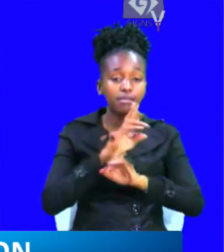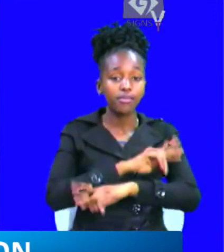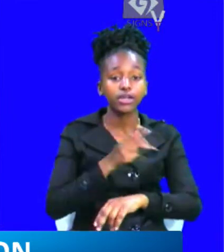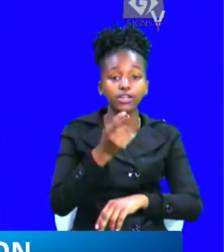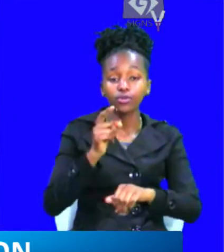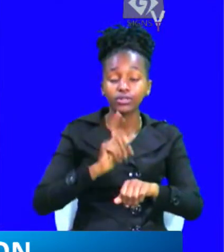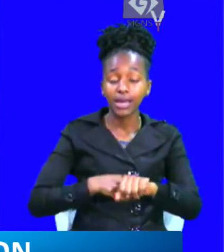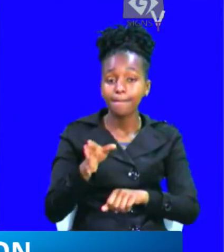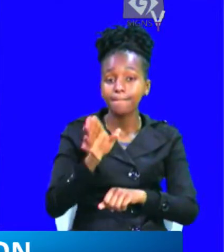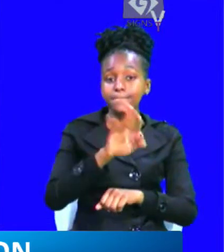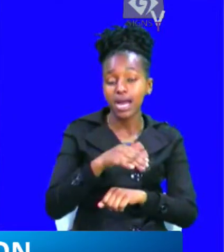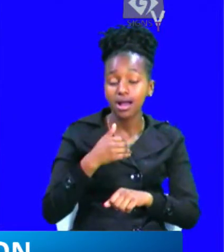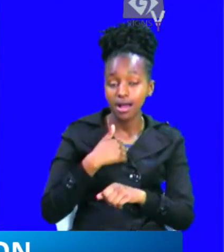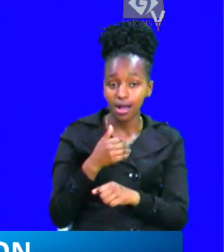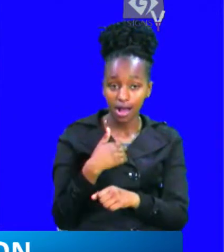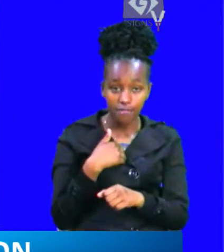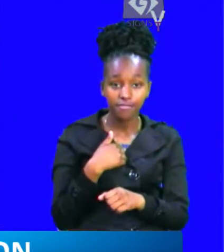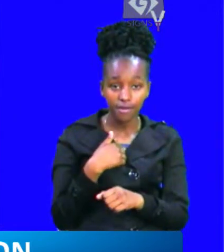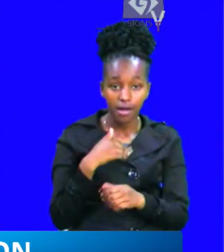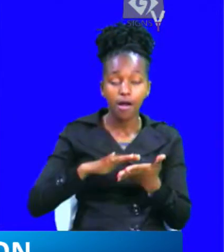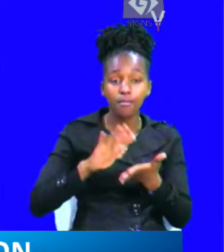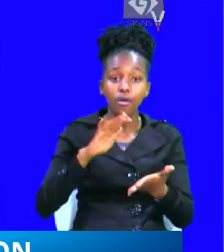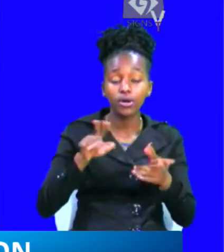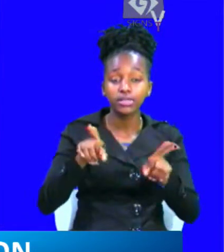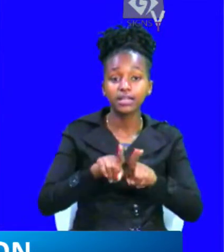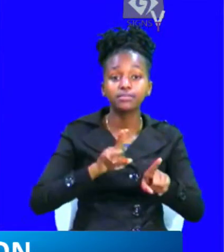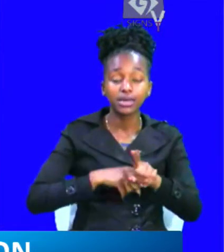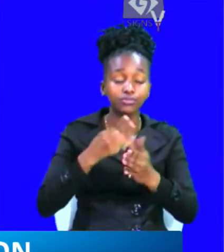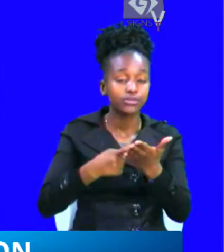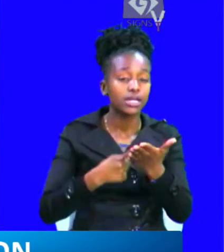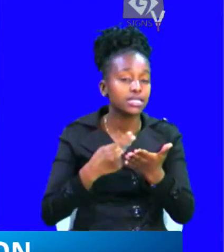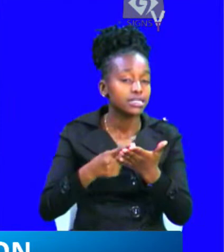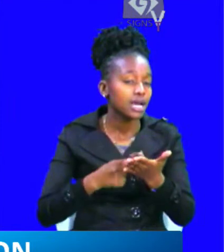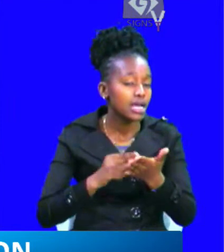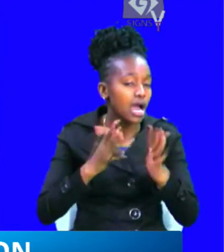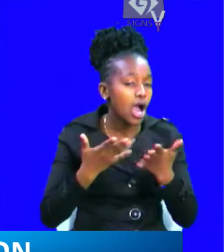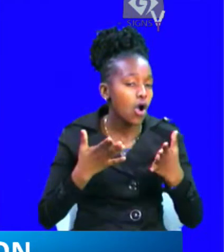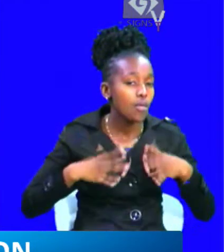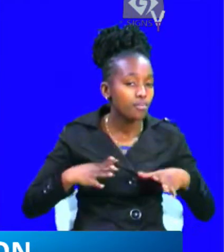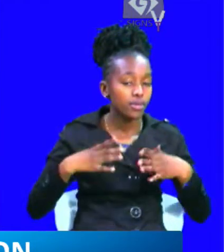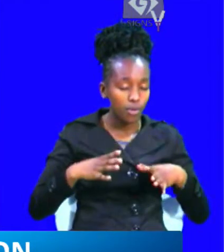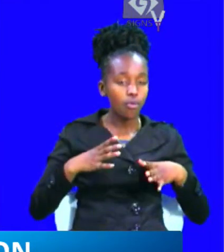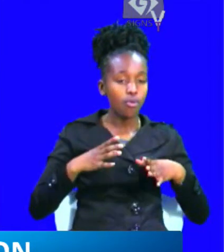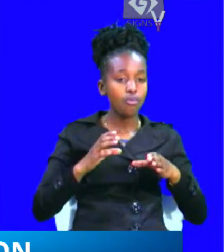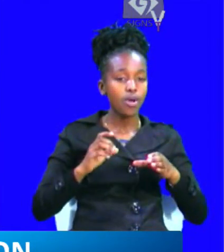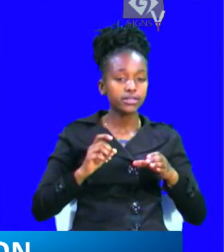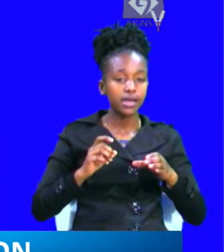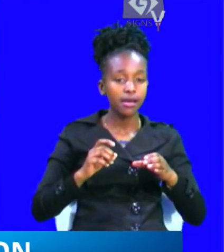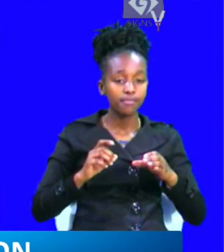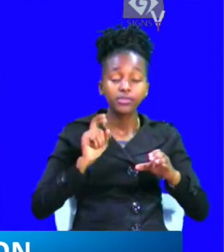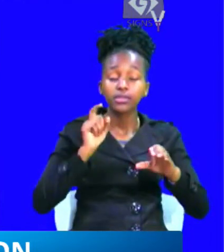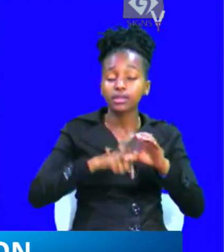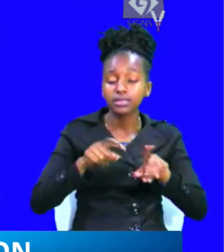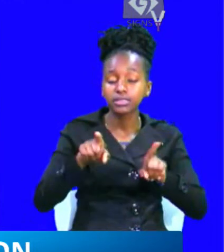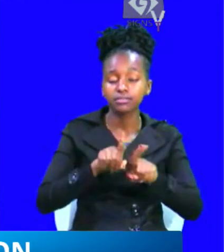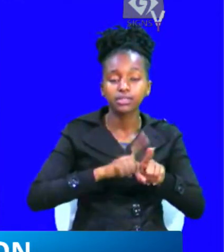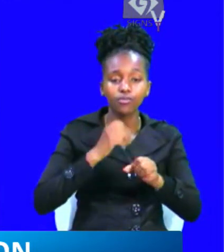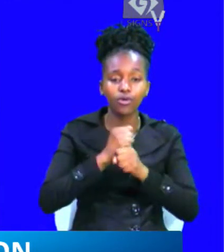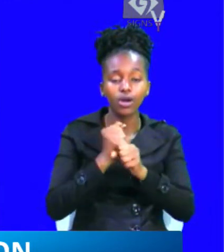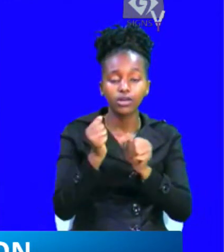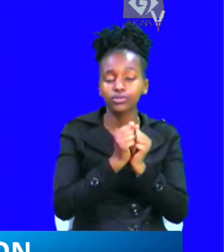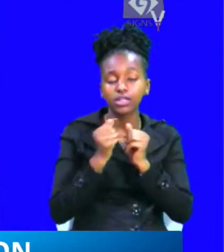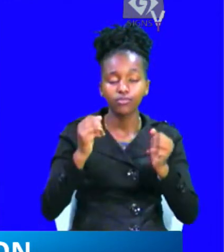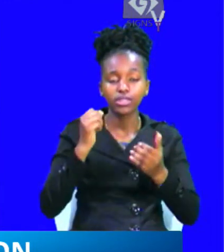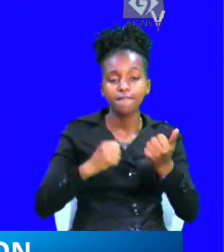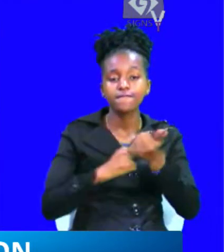coming back, and what we're going to be talking about is how can people engage with the Alan Chesang Foundation. All right? We'll